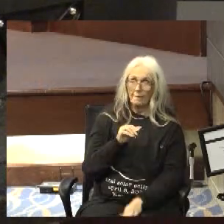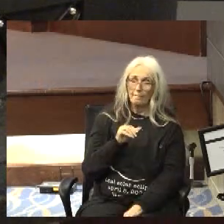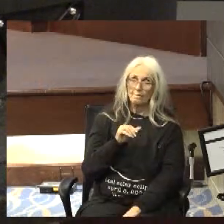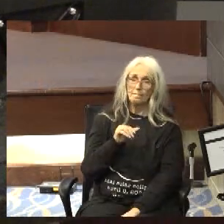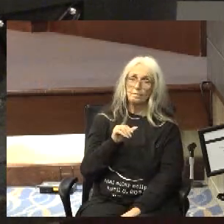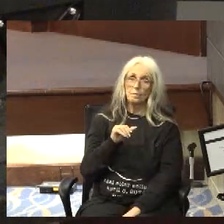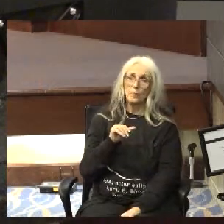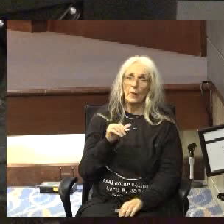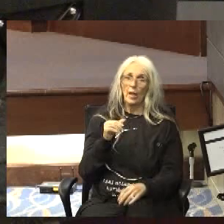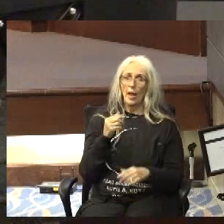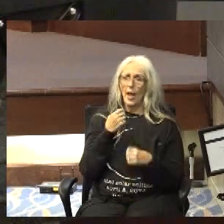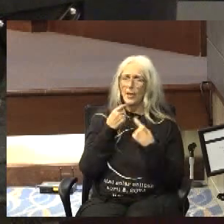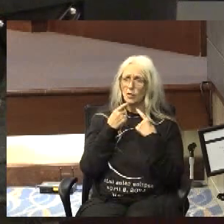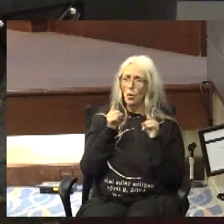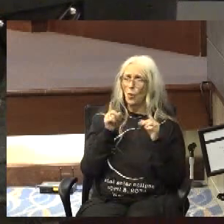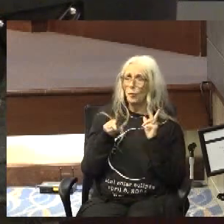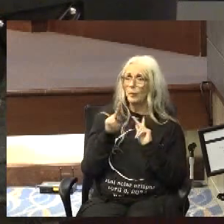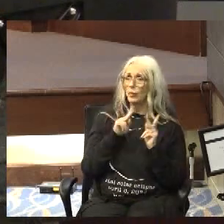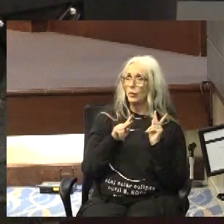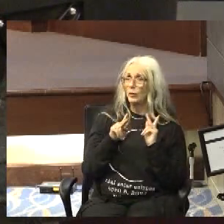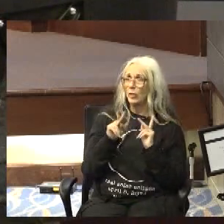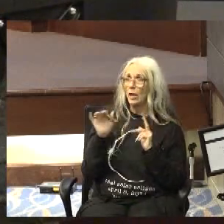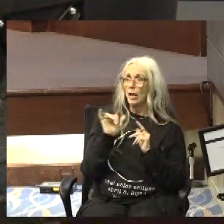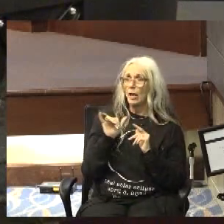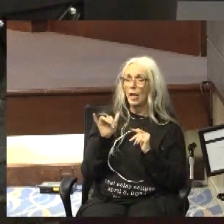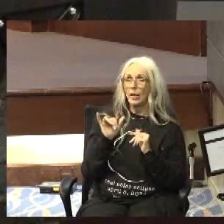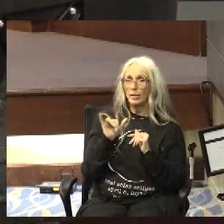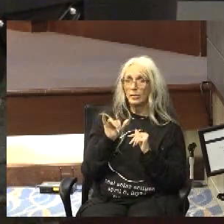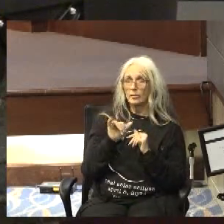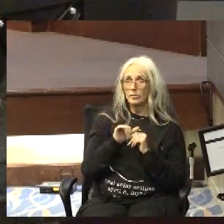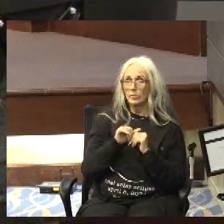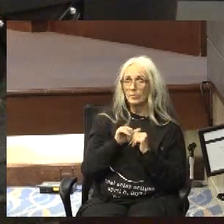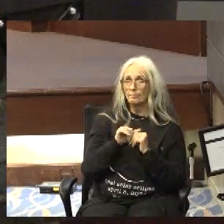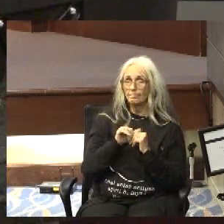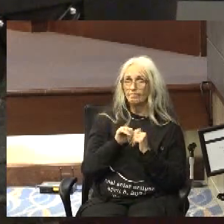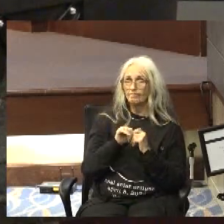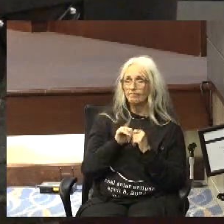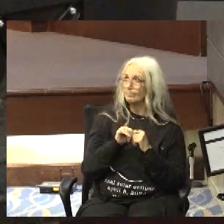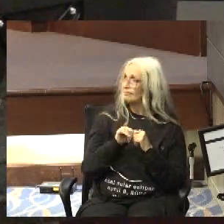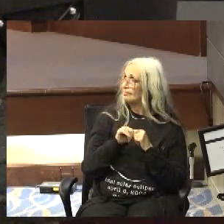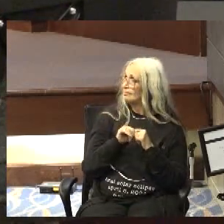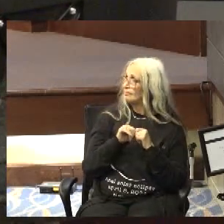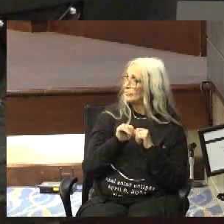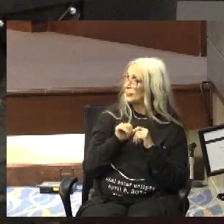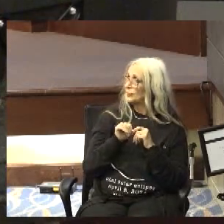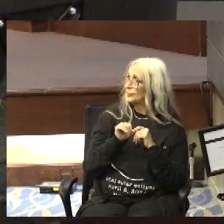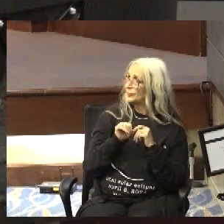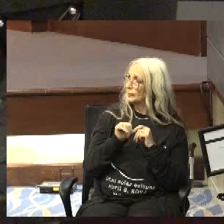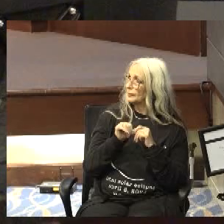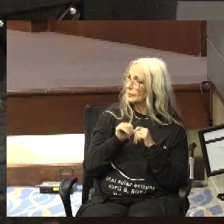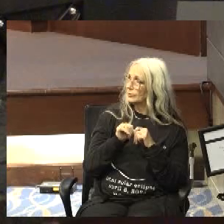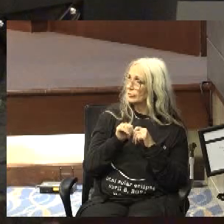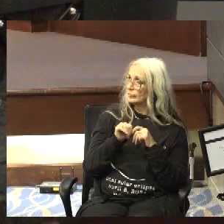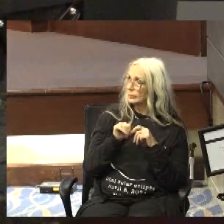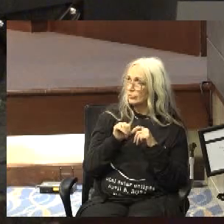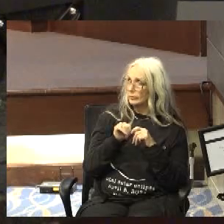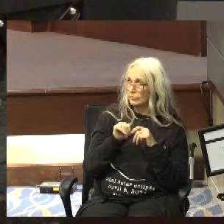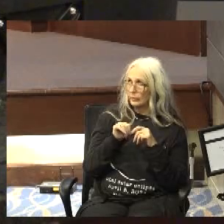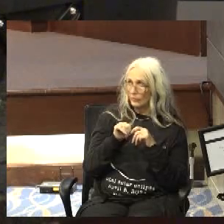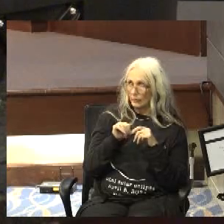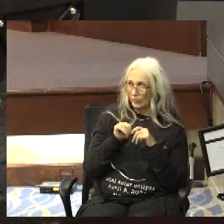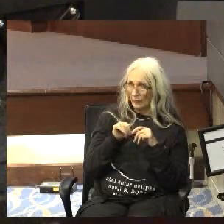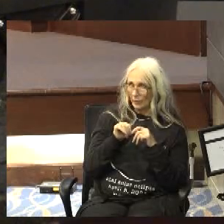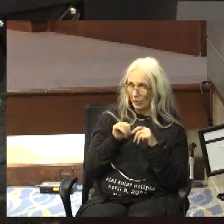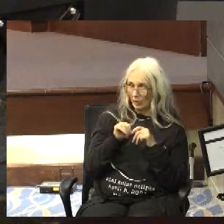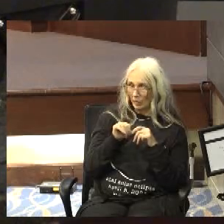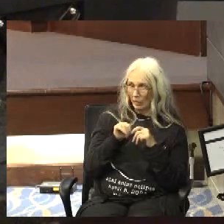And I've been telling people, you went through the CDM Smith, is that what it was? Last night? Yes, great presentation. Talking about